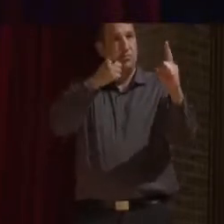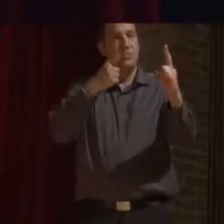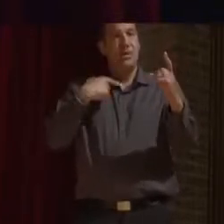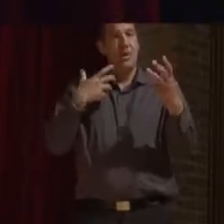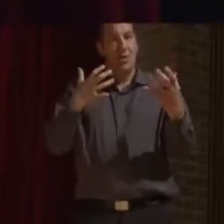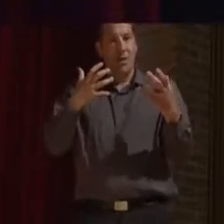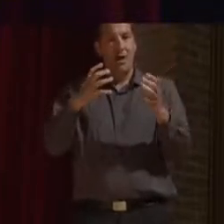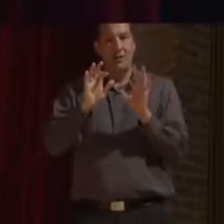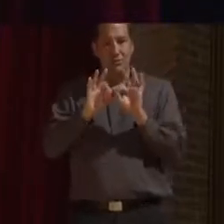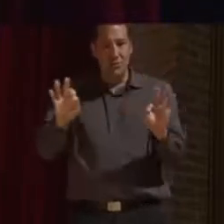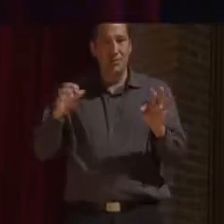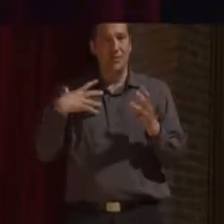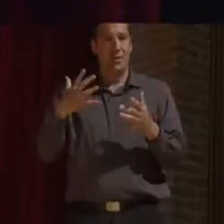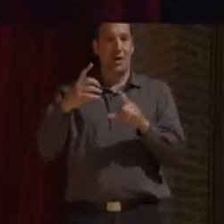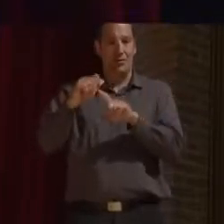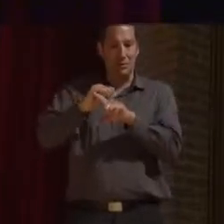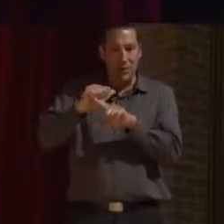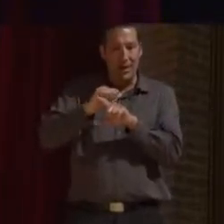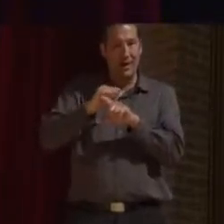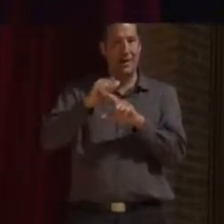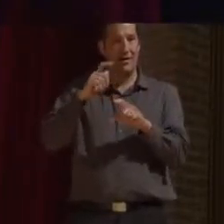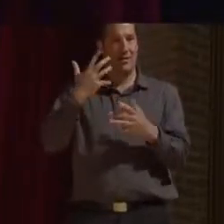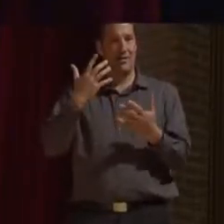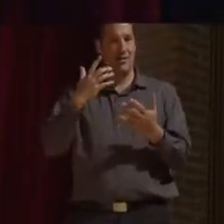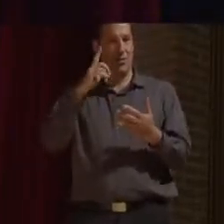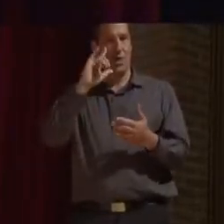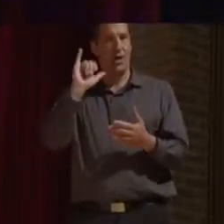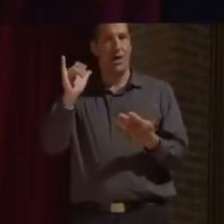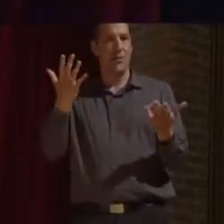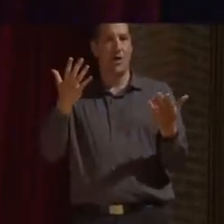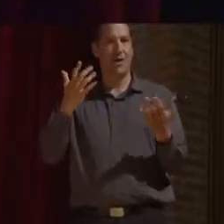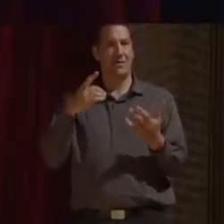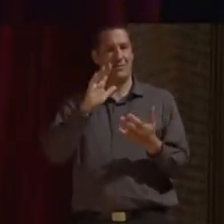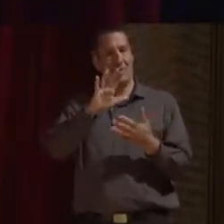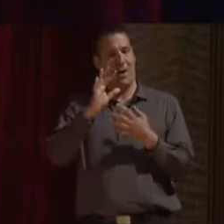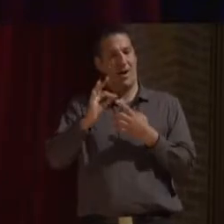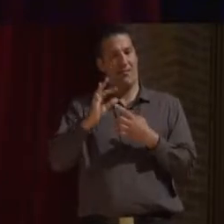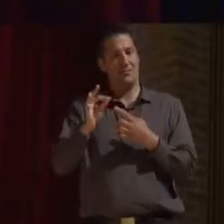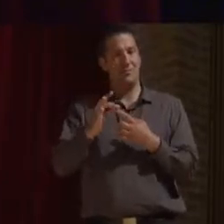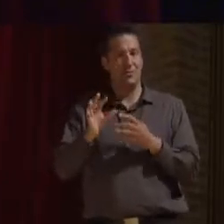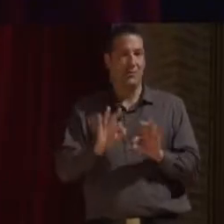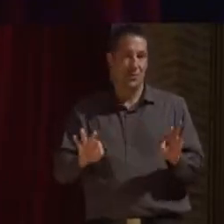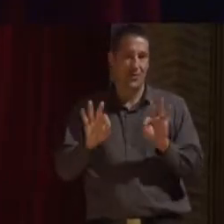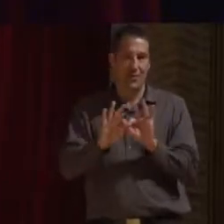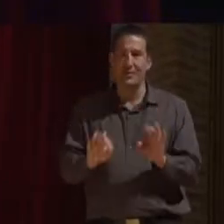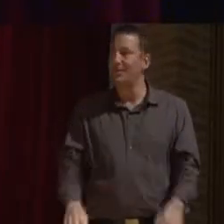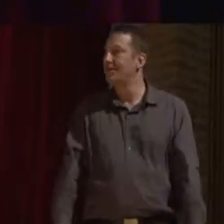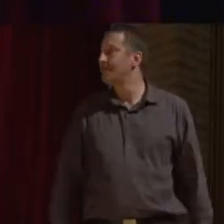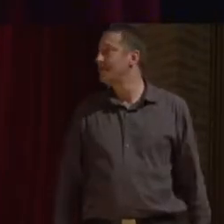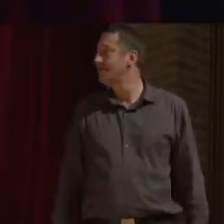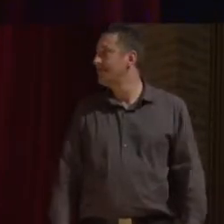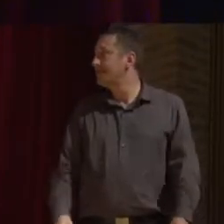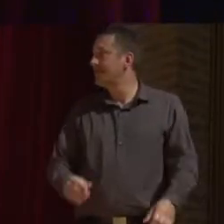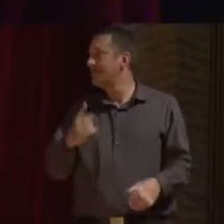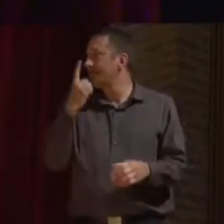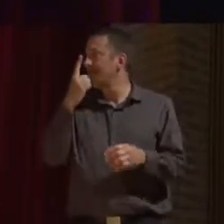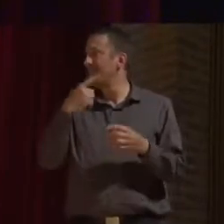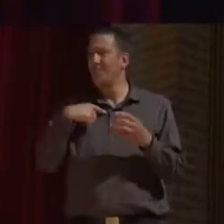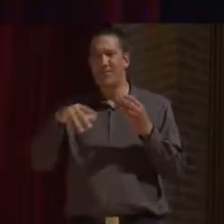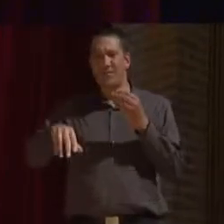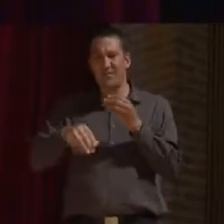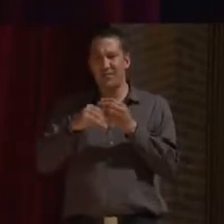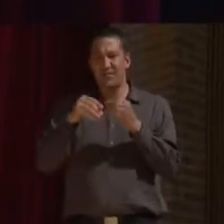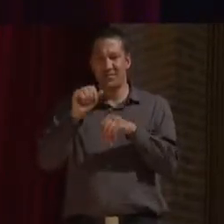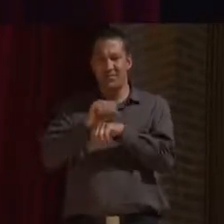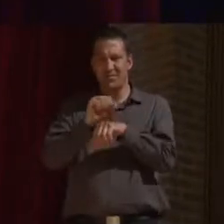at what the options are, what that training will open up for her as options. One more thing I wanted to add, Holly. I worked for the